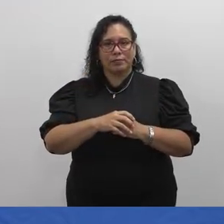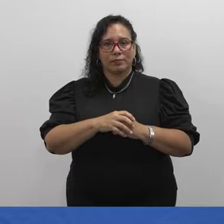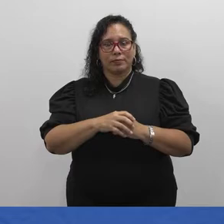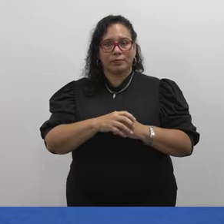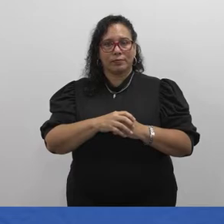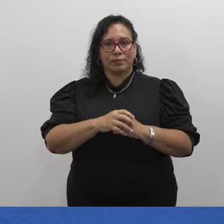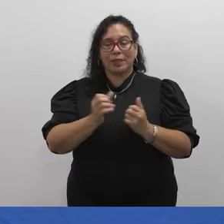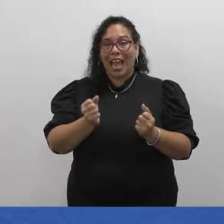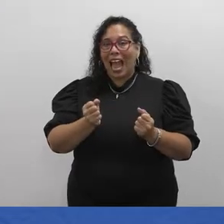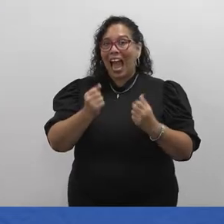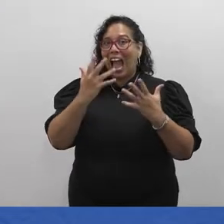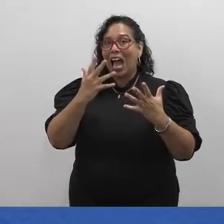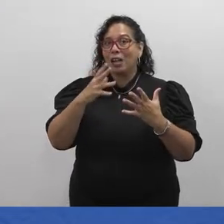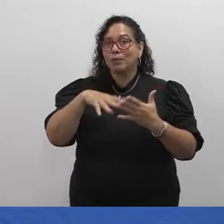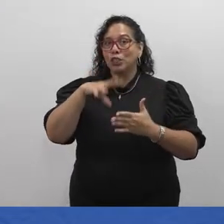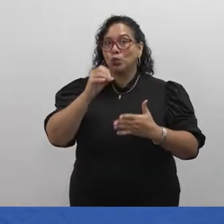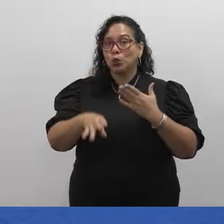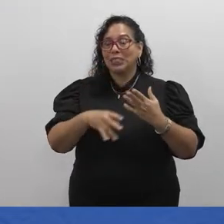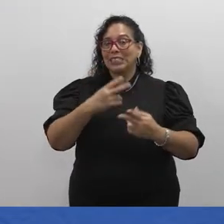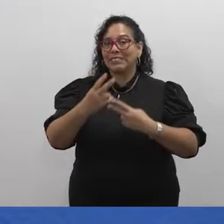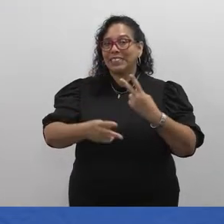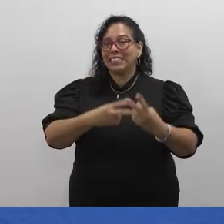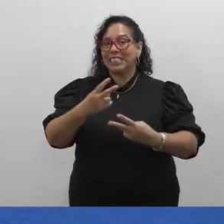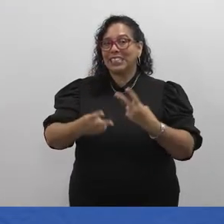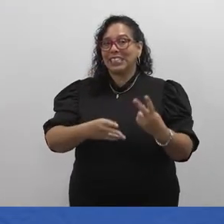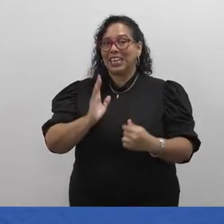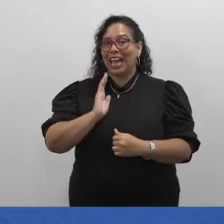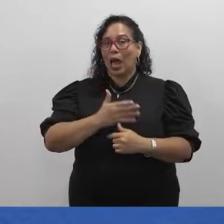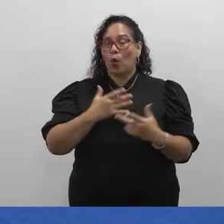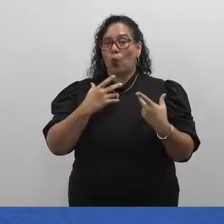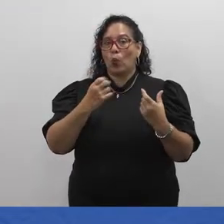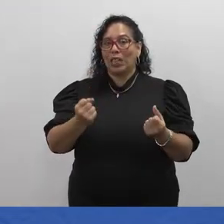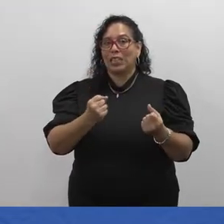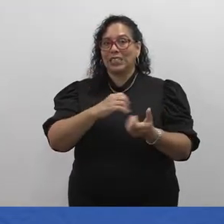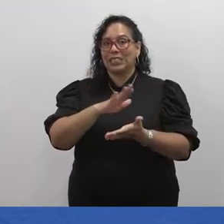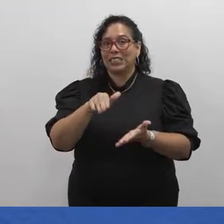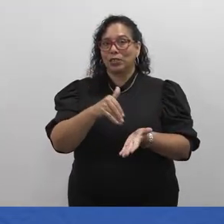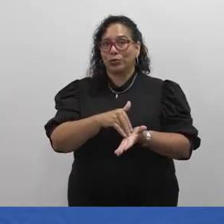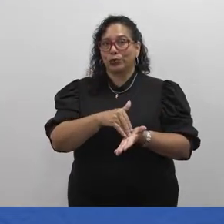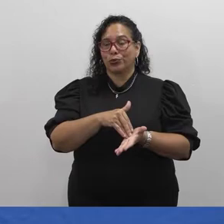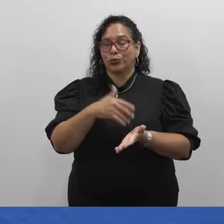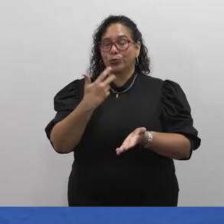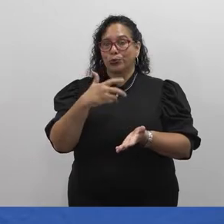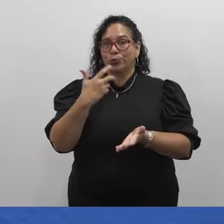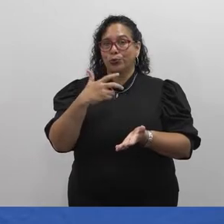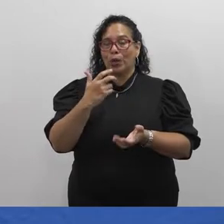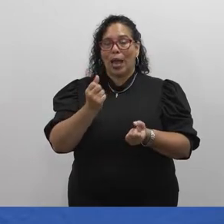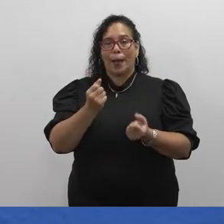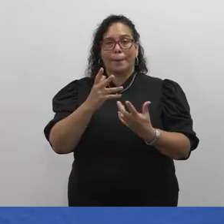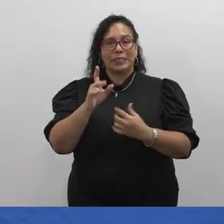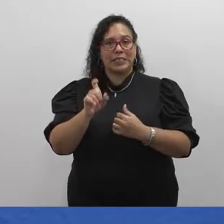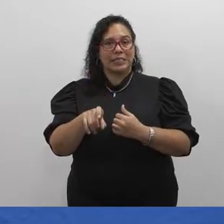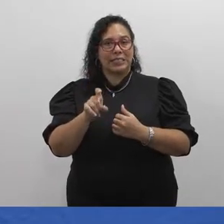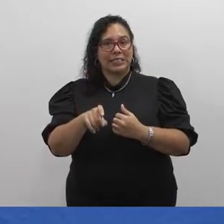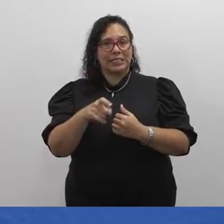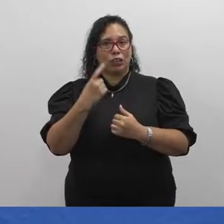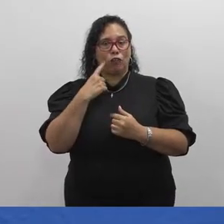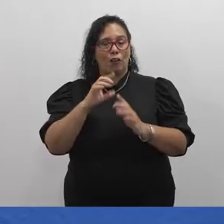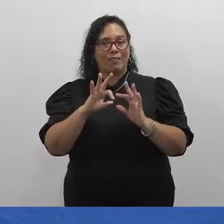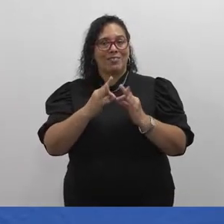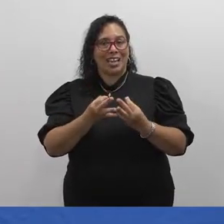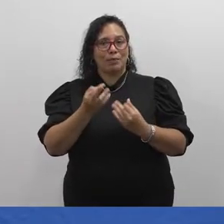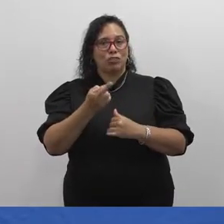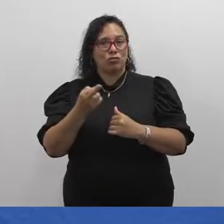many students are visiting our wellness centers, how much need there is for our family